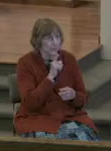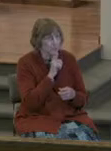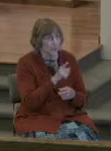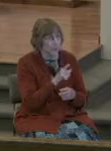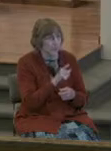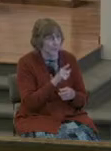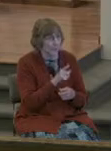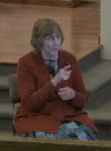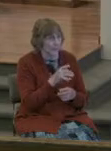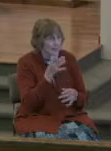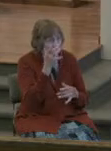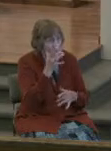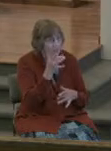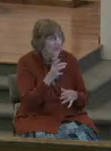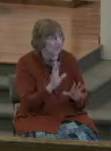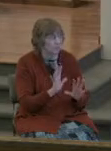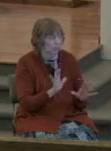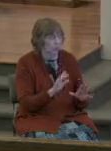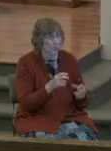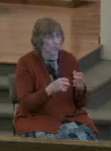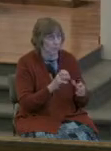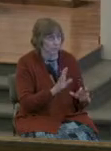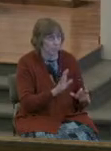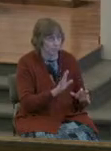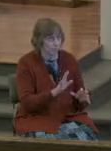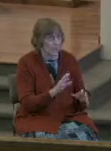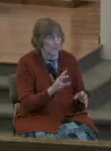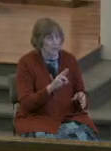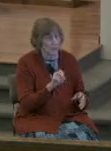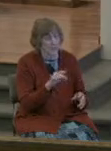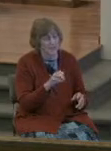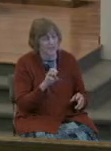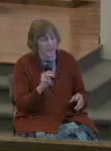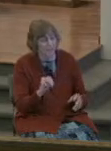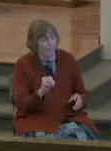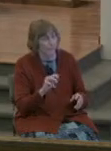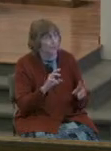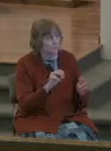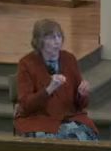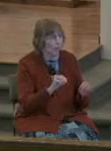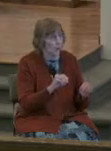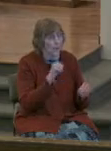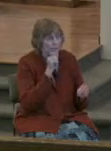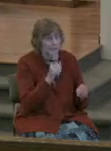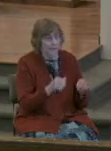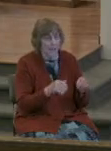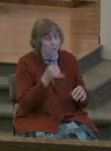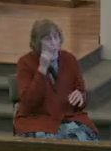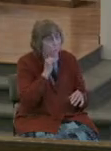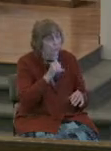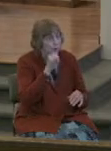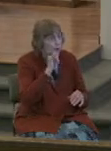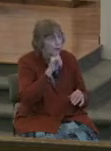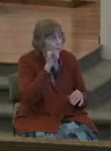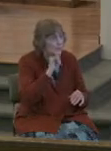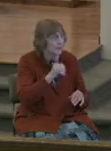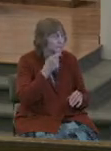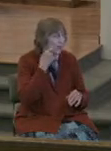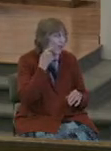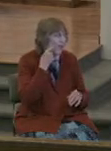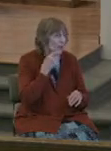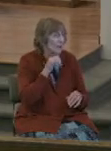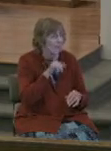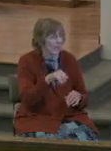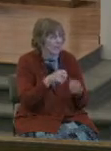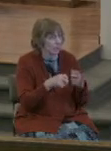It's not illness or disease that's a problem. It's not racism that's a problem. It's not drugs and alcohol that's a problem.